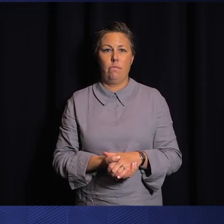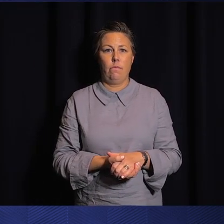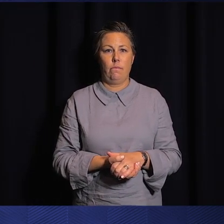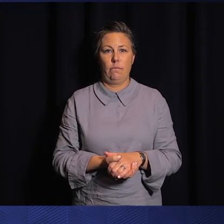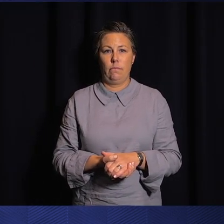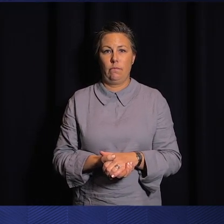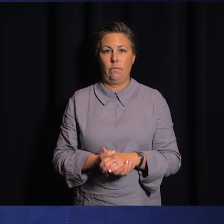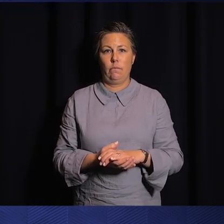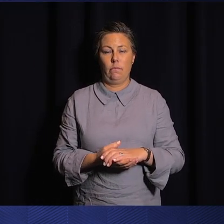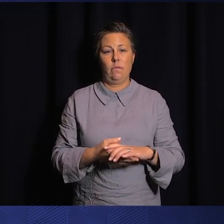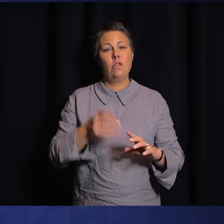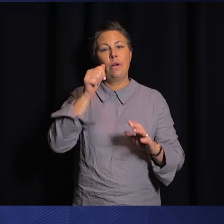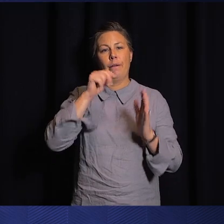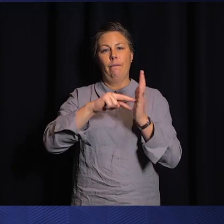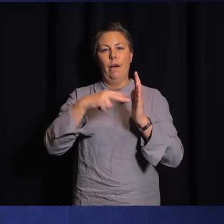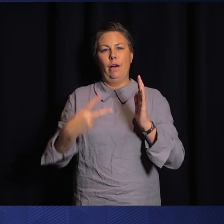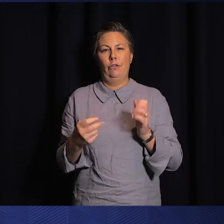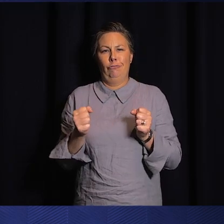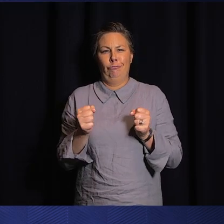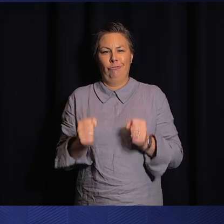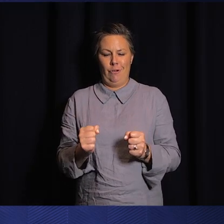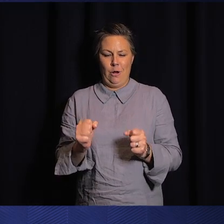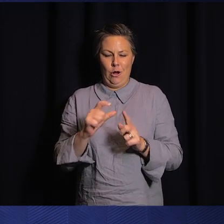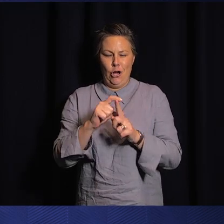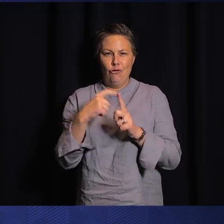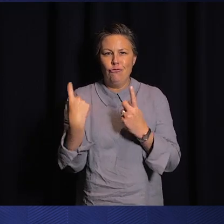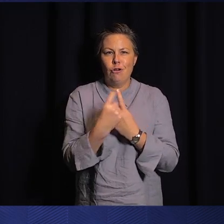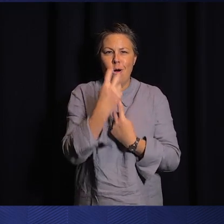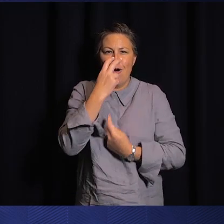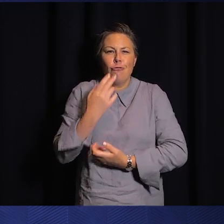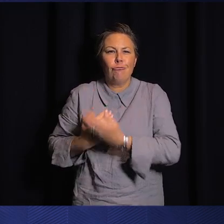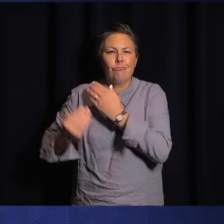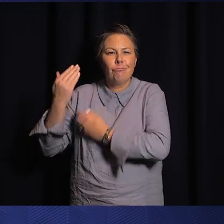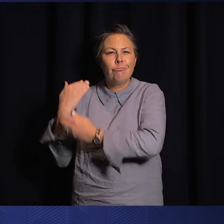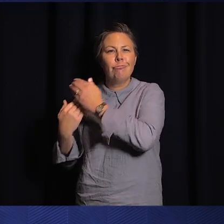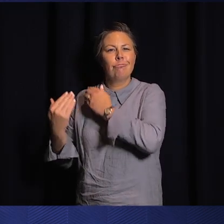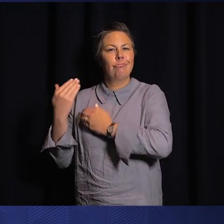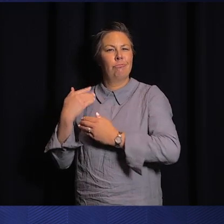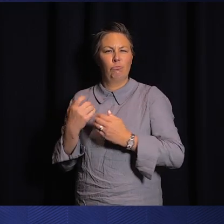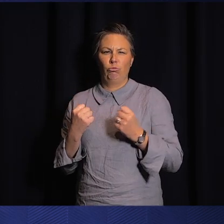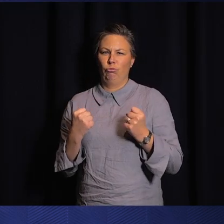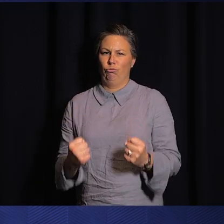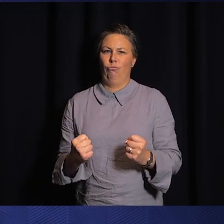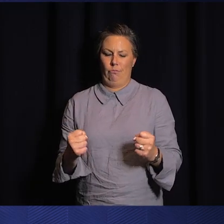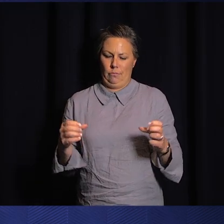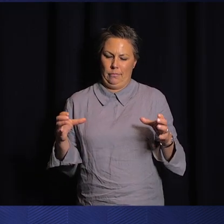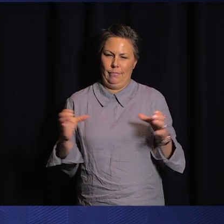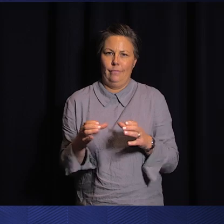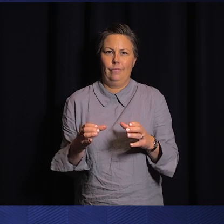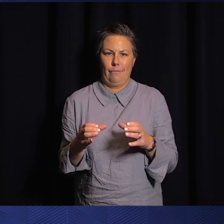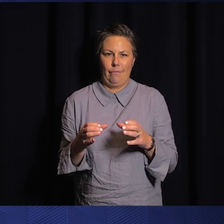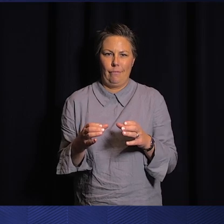is rich in culture and customs and tradition. So we also ensure